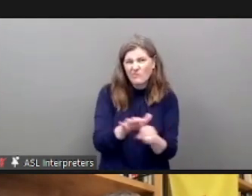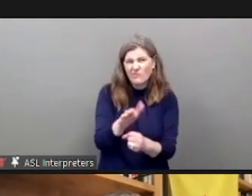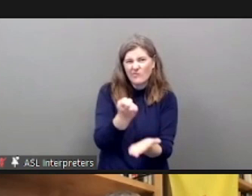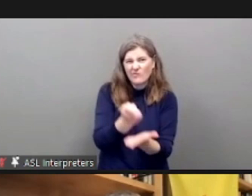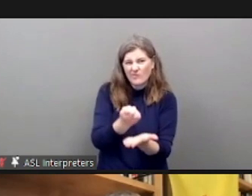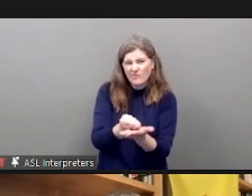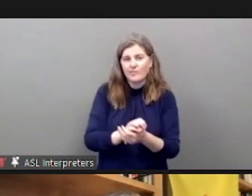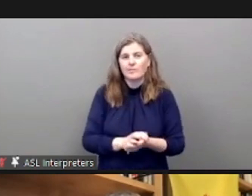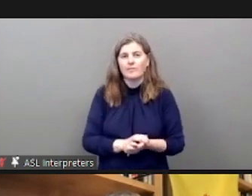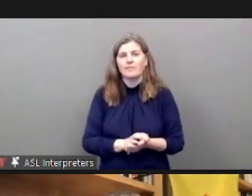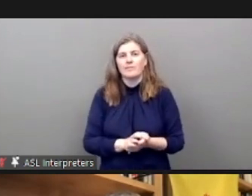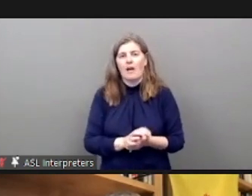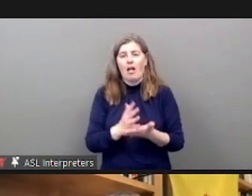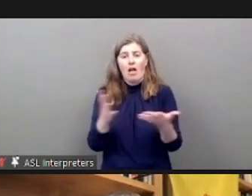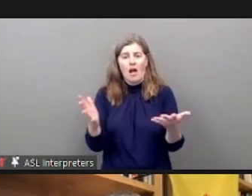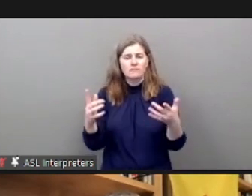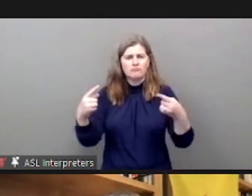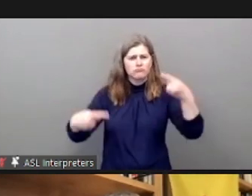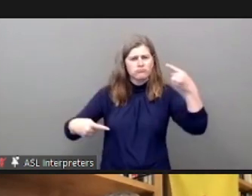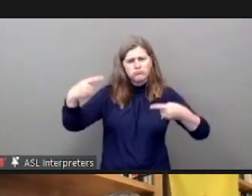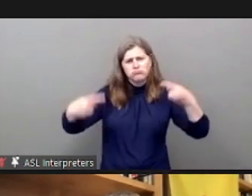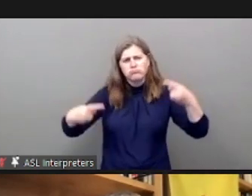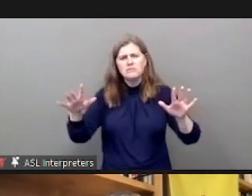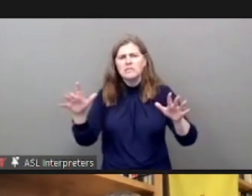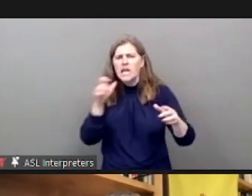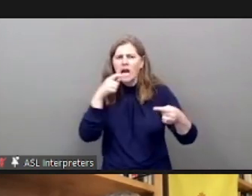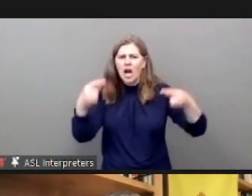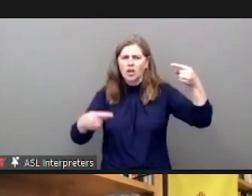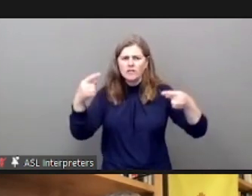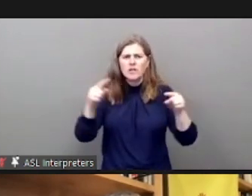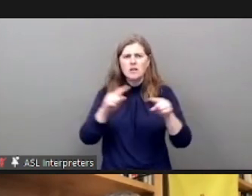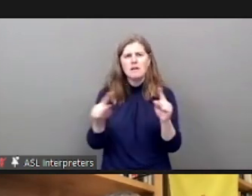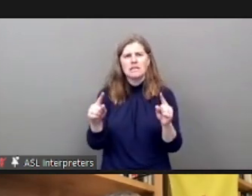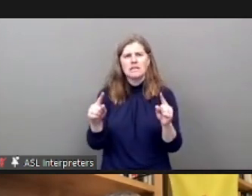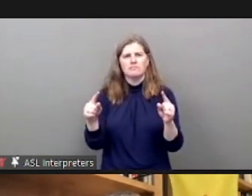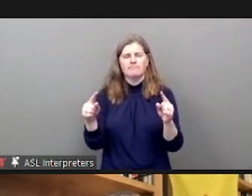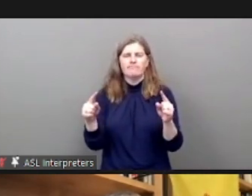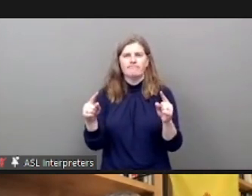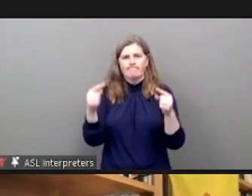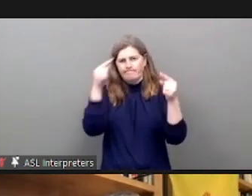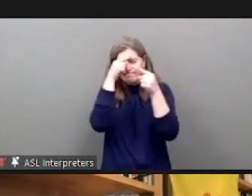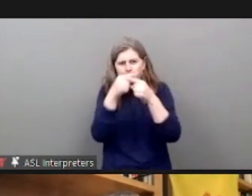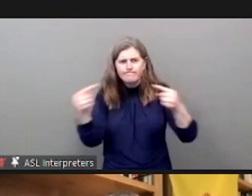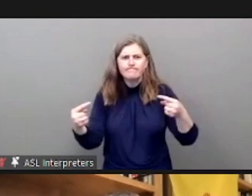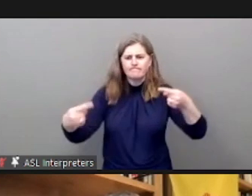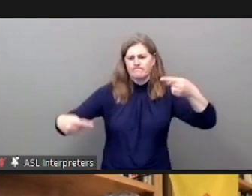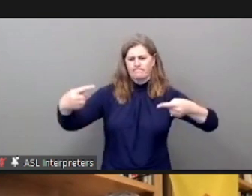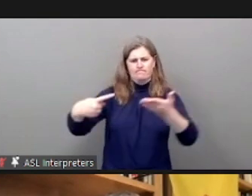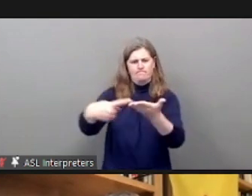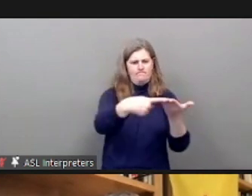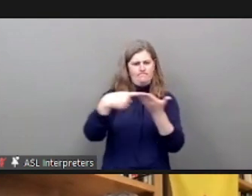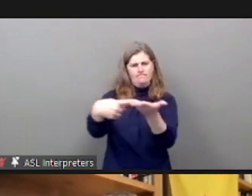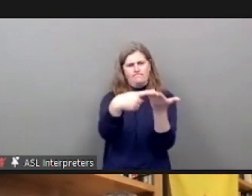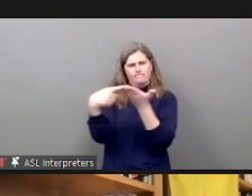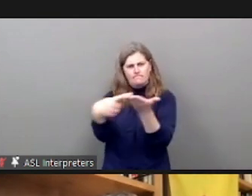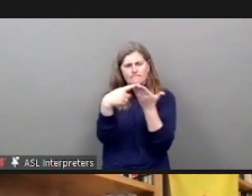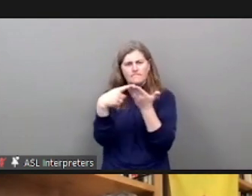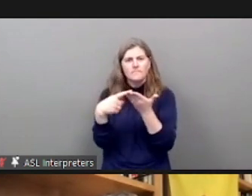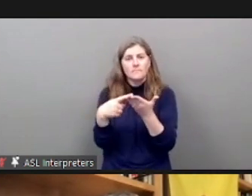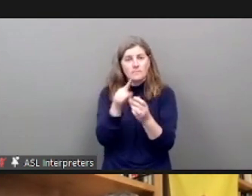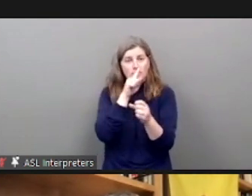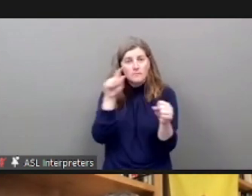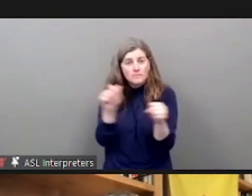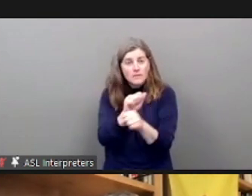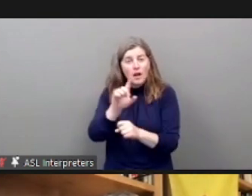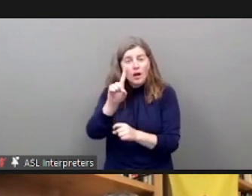of controversy, or not controversy, but kind of debate around the fact that the actual doses that